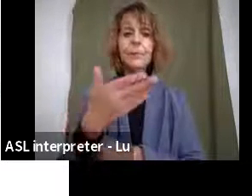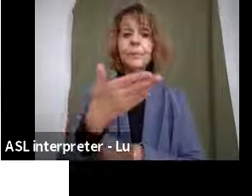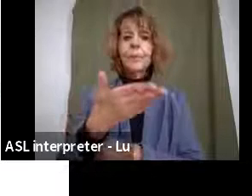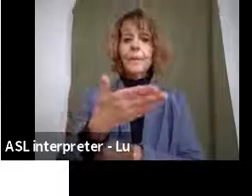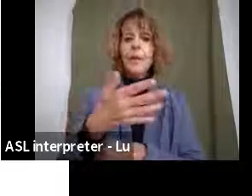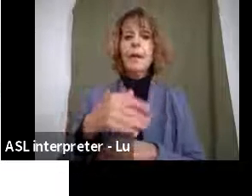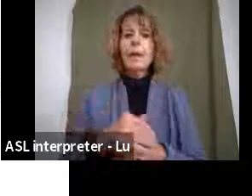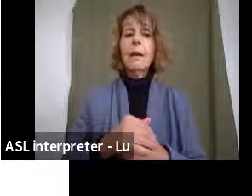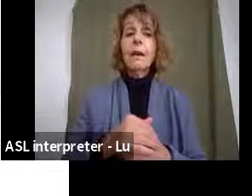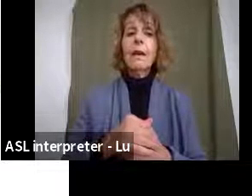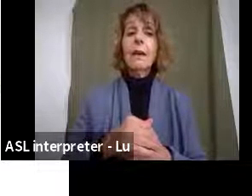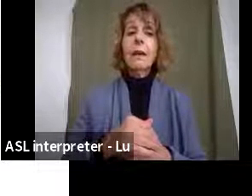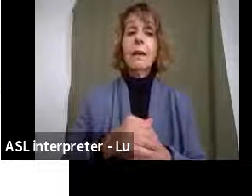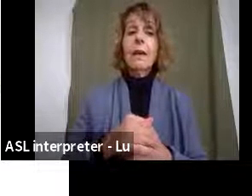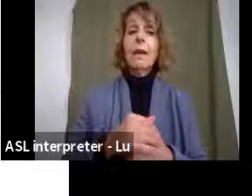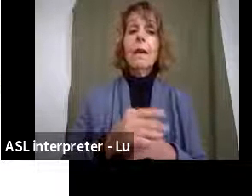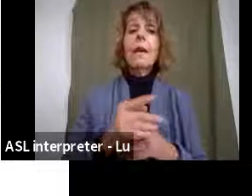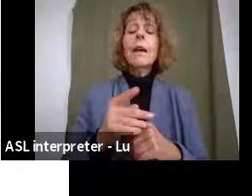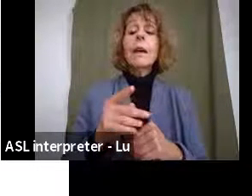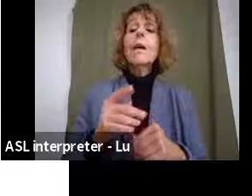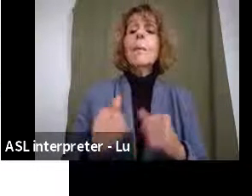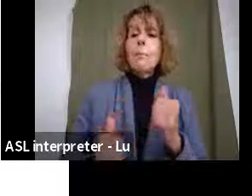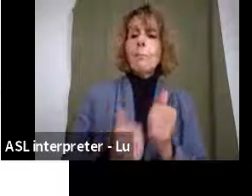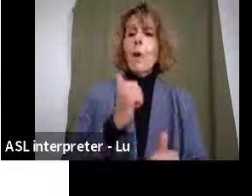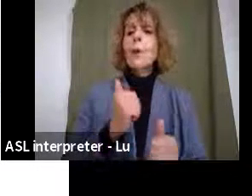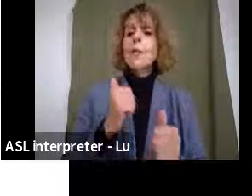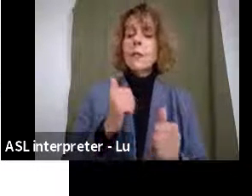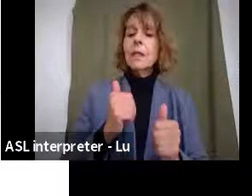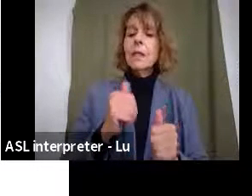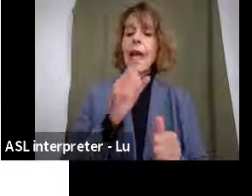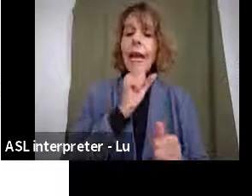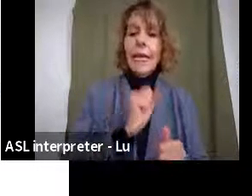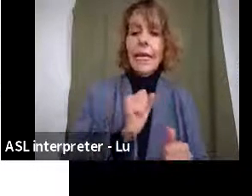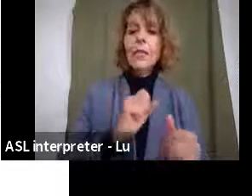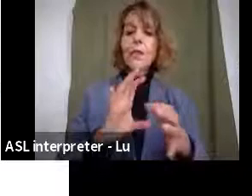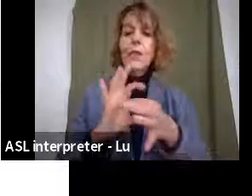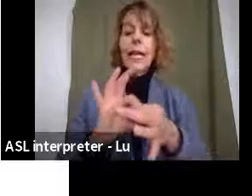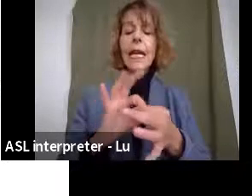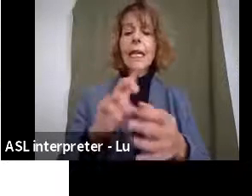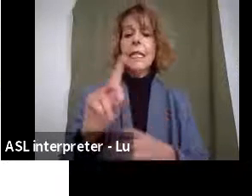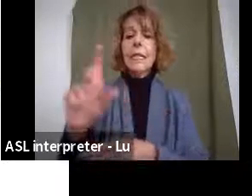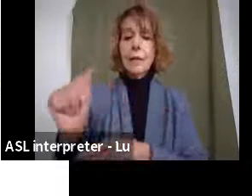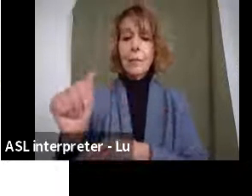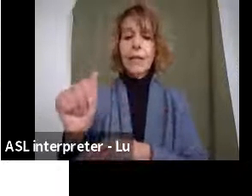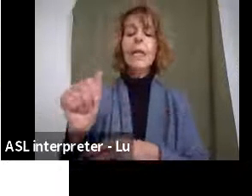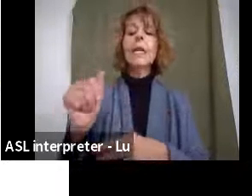affect our mobility from arthritis to back problems. But we also have things